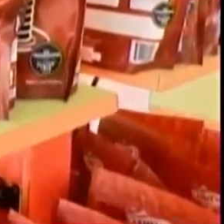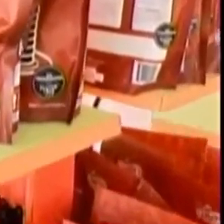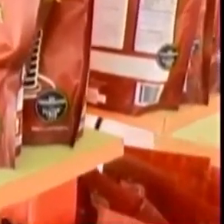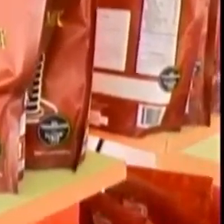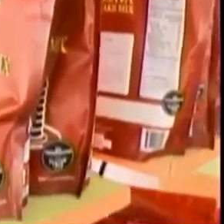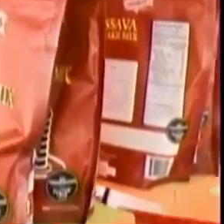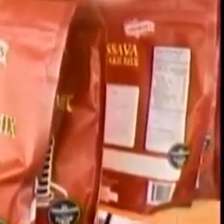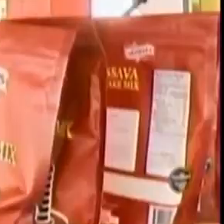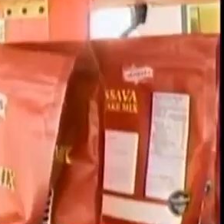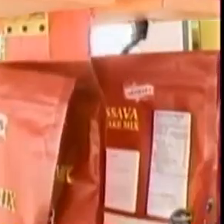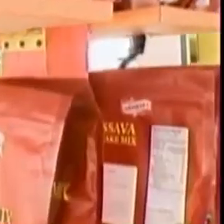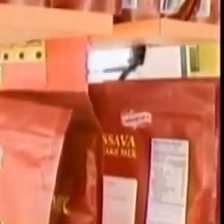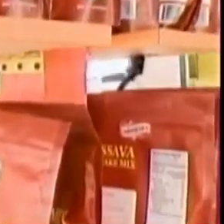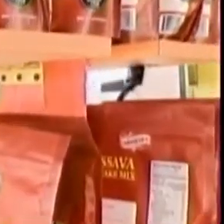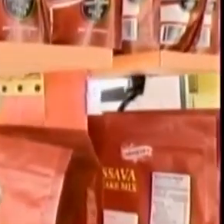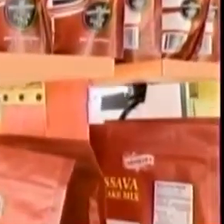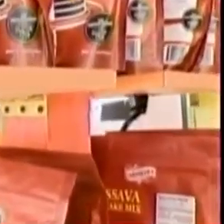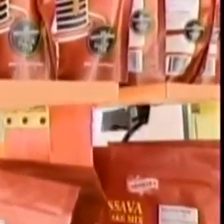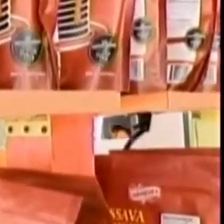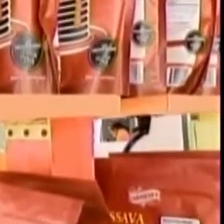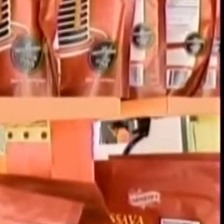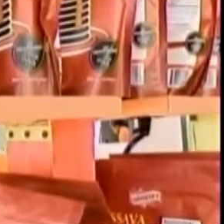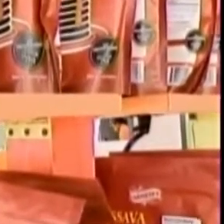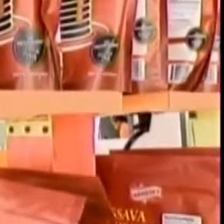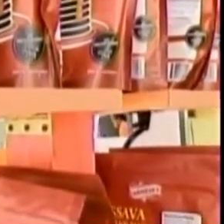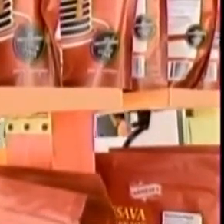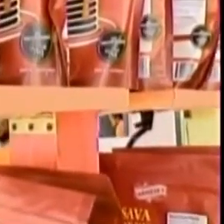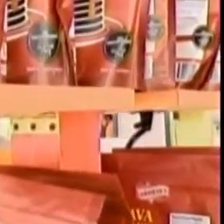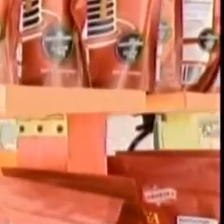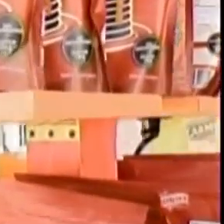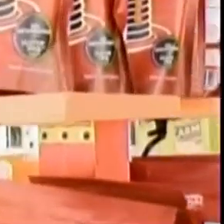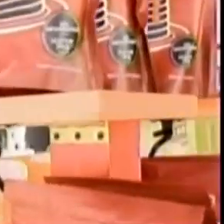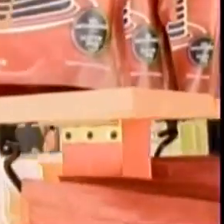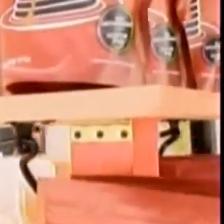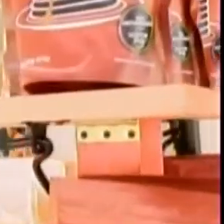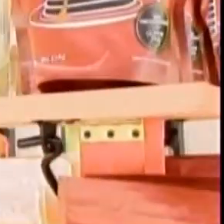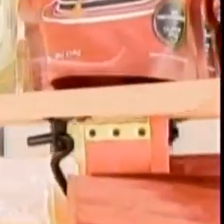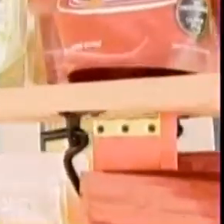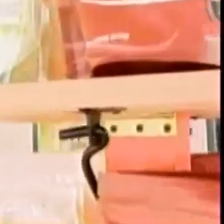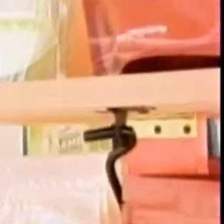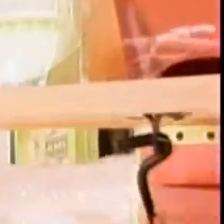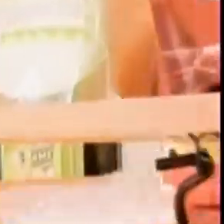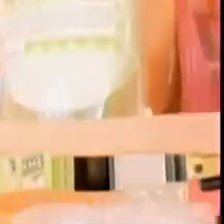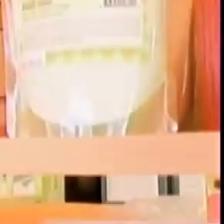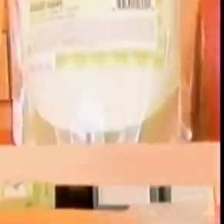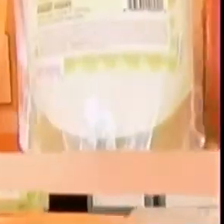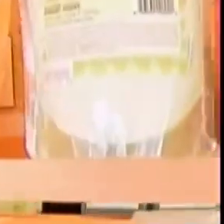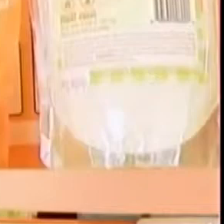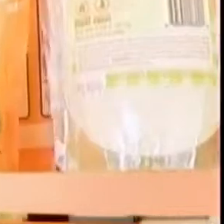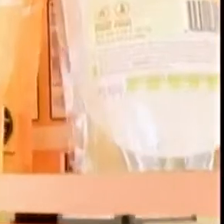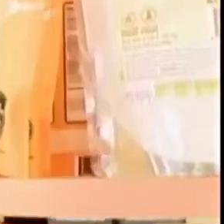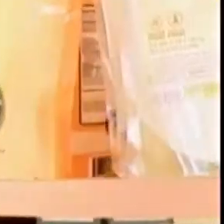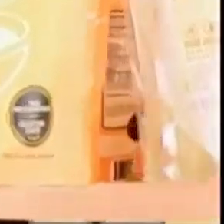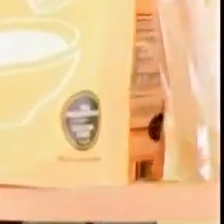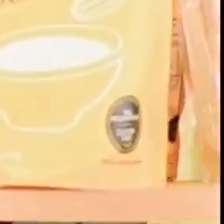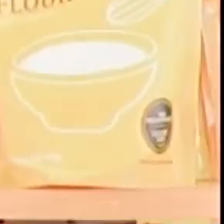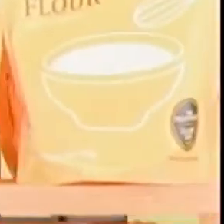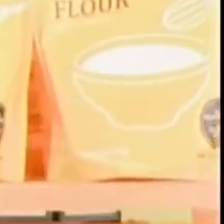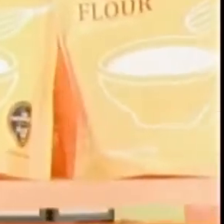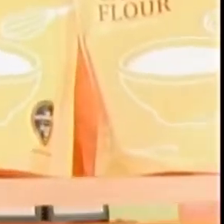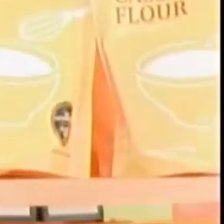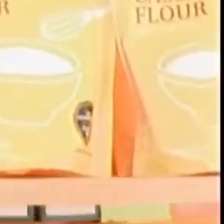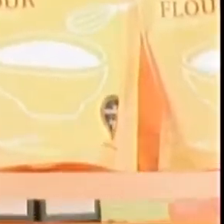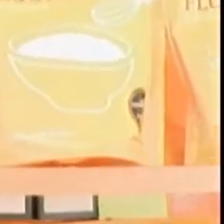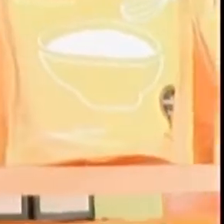value chain services, he said there has been a good response to locally produced cassava products, including flour, bread, cake and